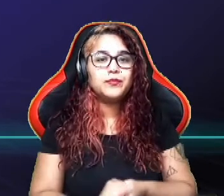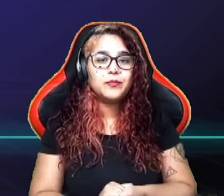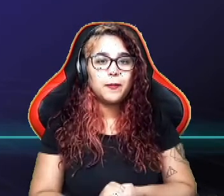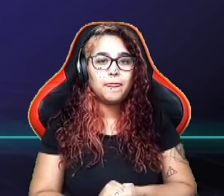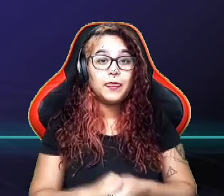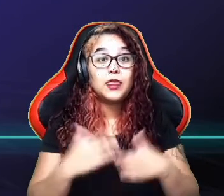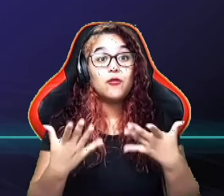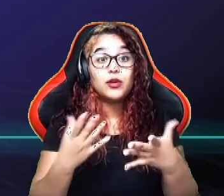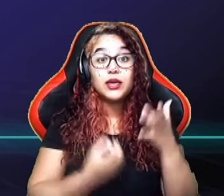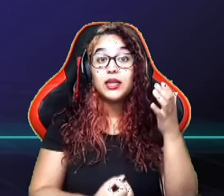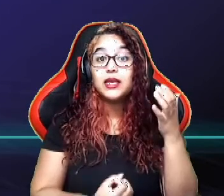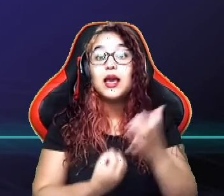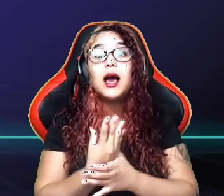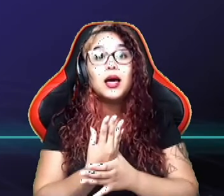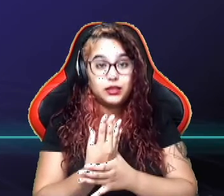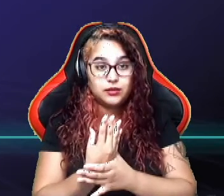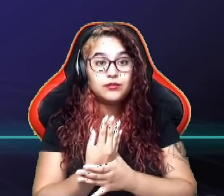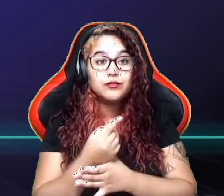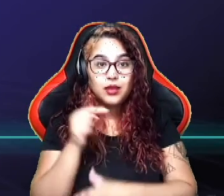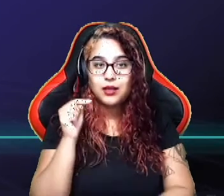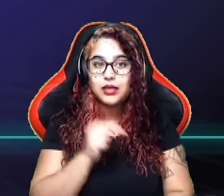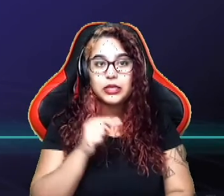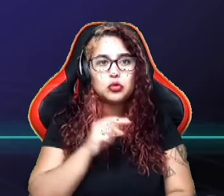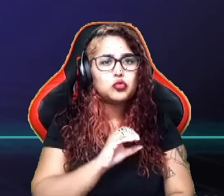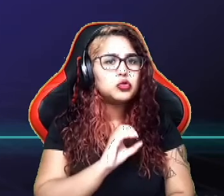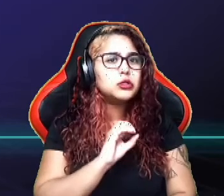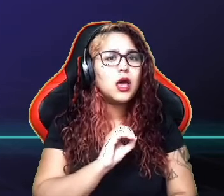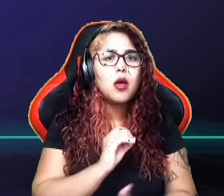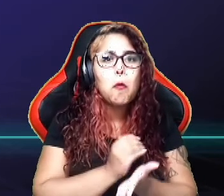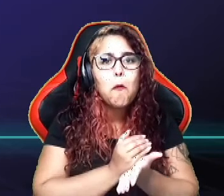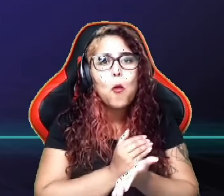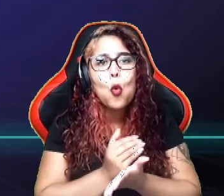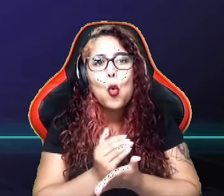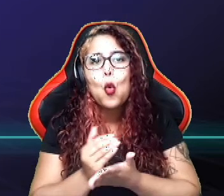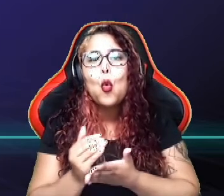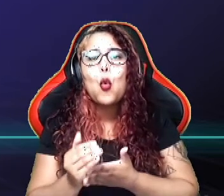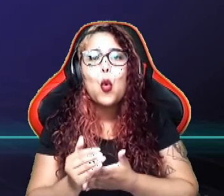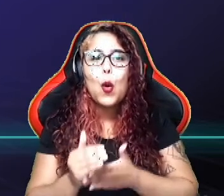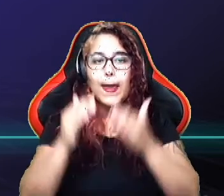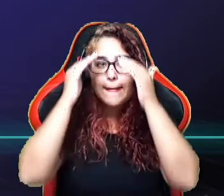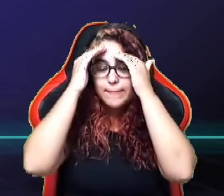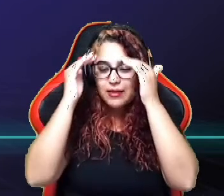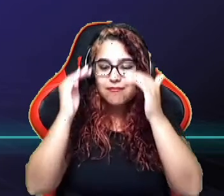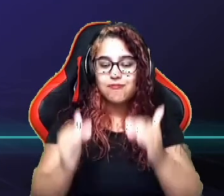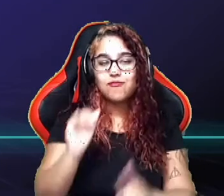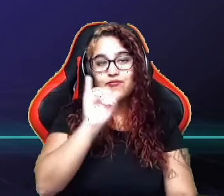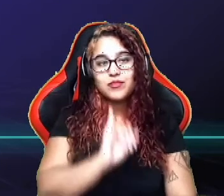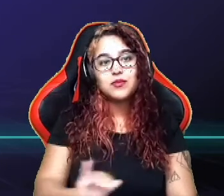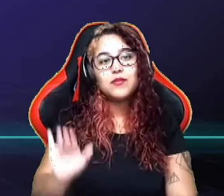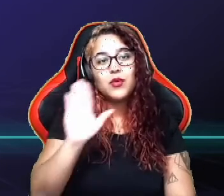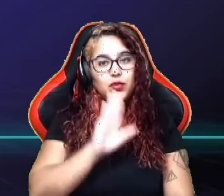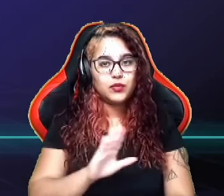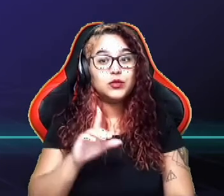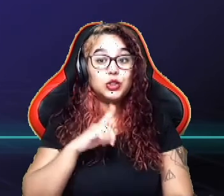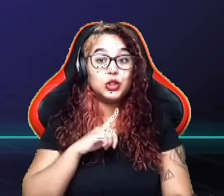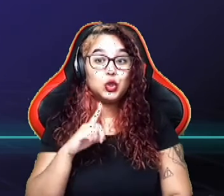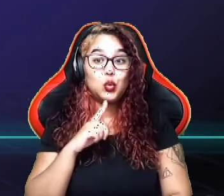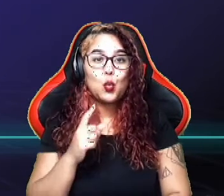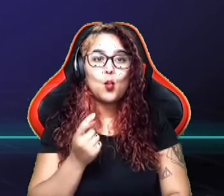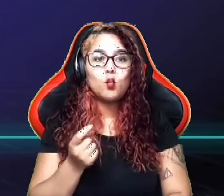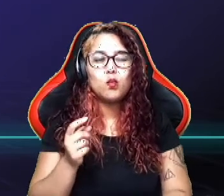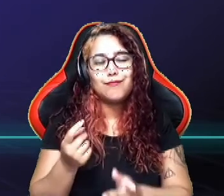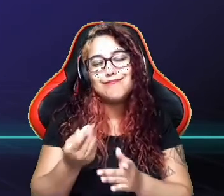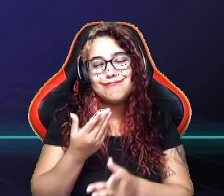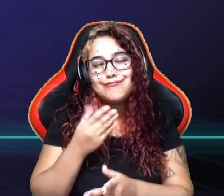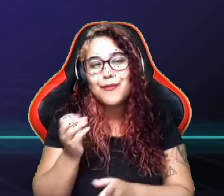published in 1983. So we created Microsistemas from scratch, all the visuals,